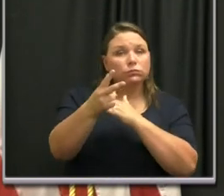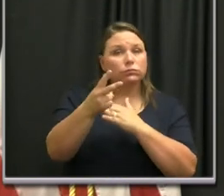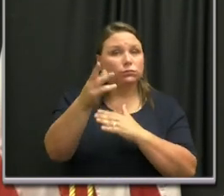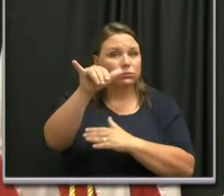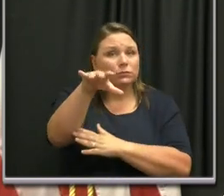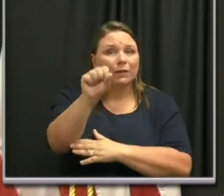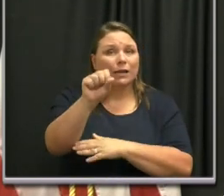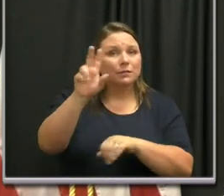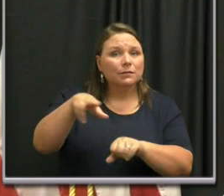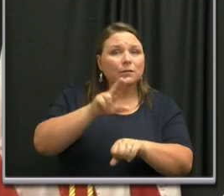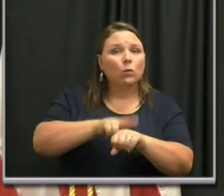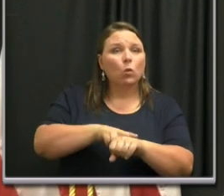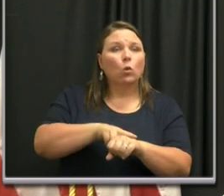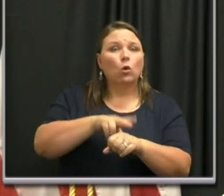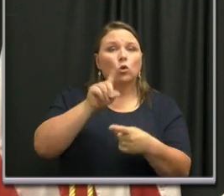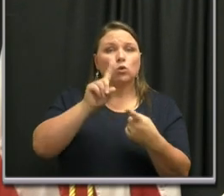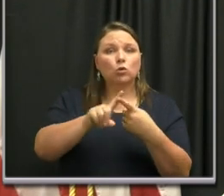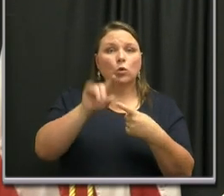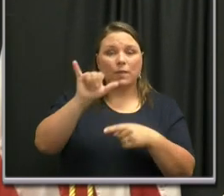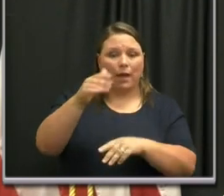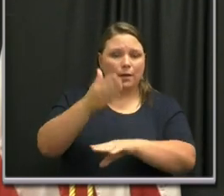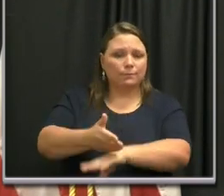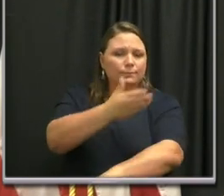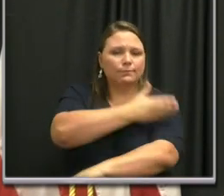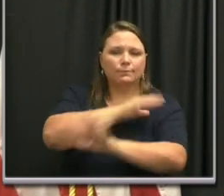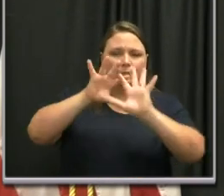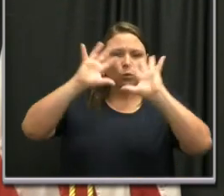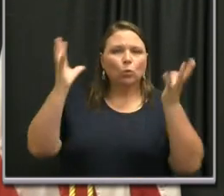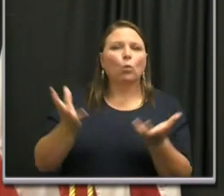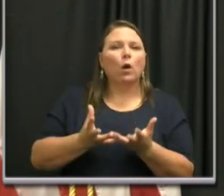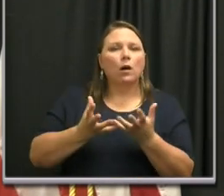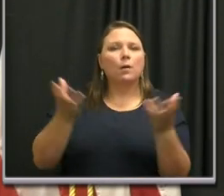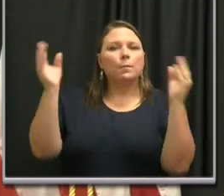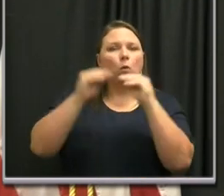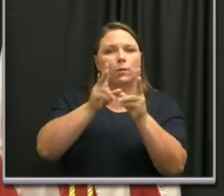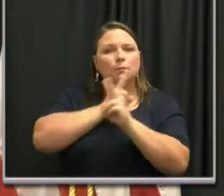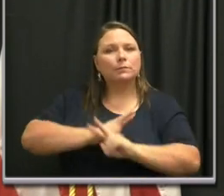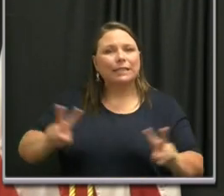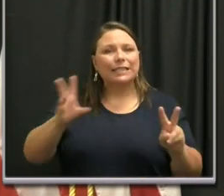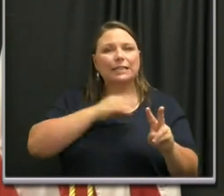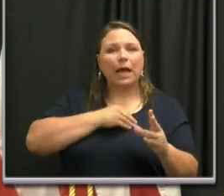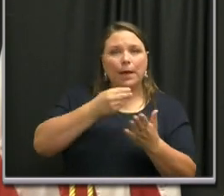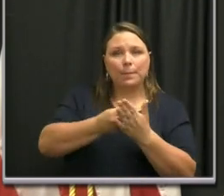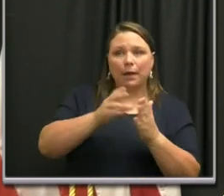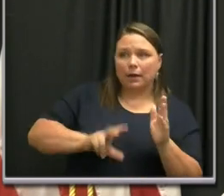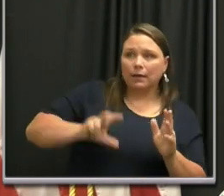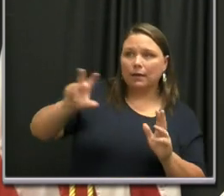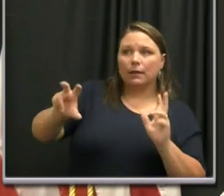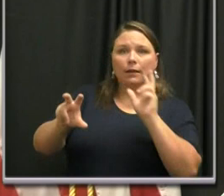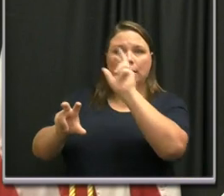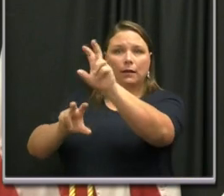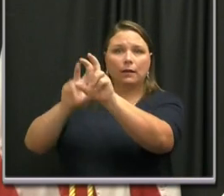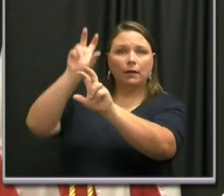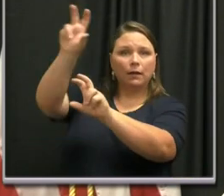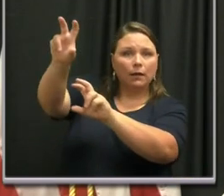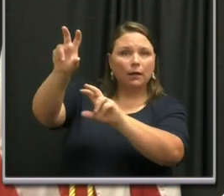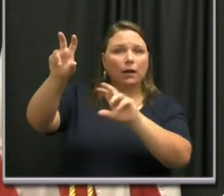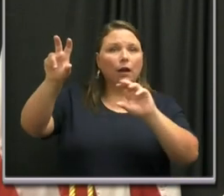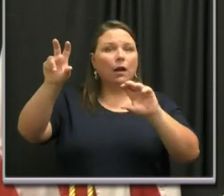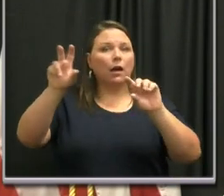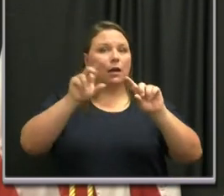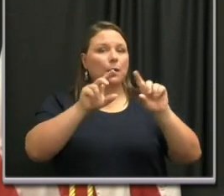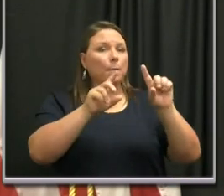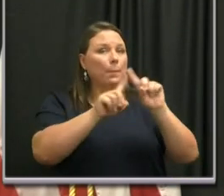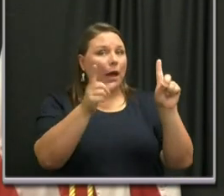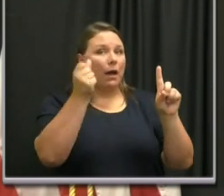to that better world, and funding in those places that would help that. But meanwhile, we